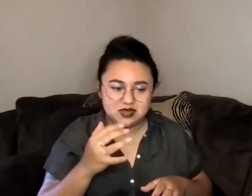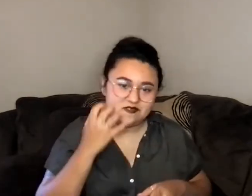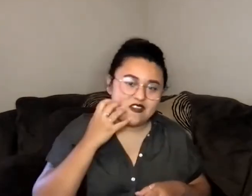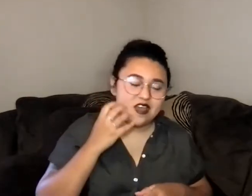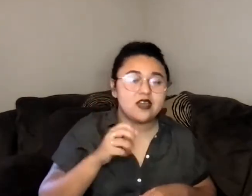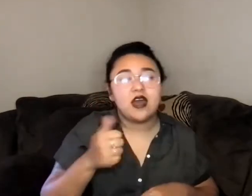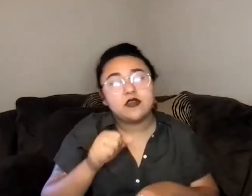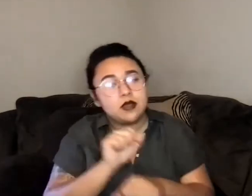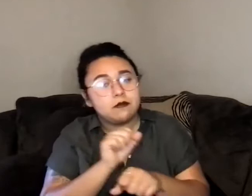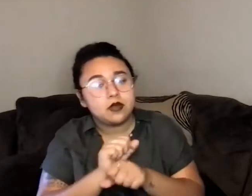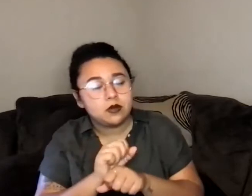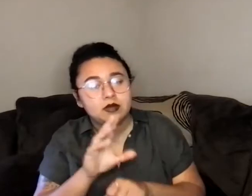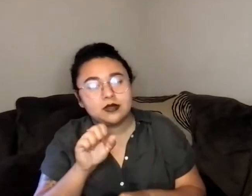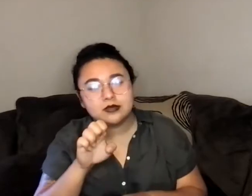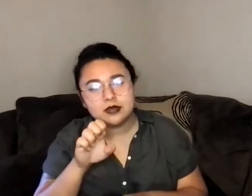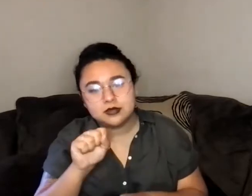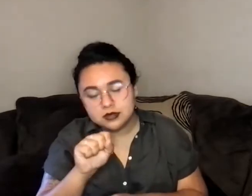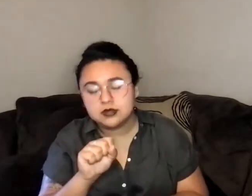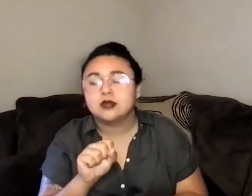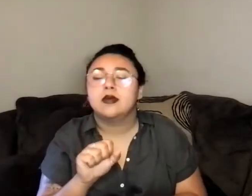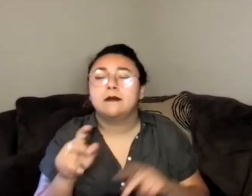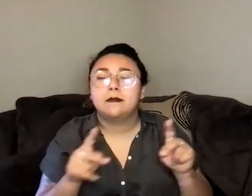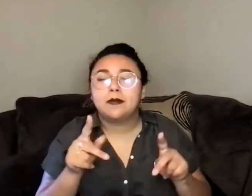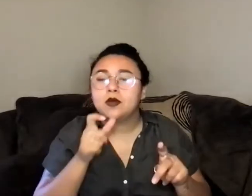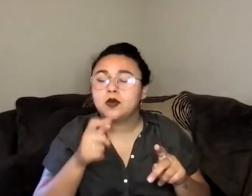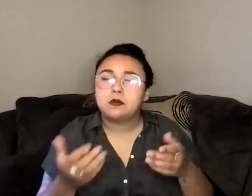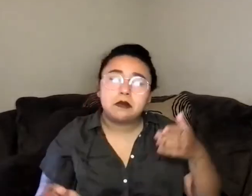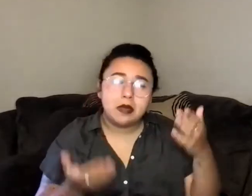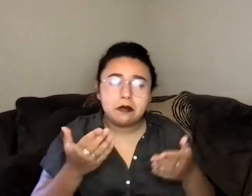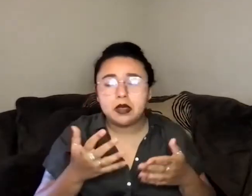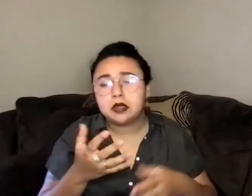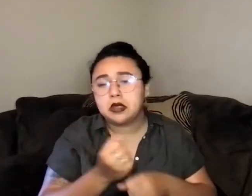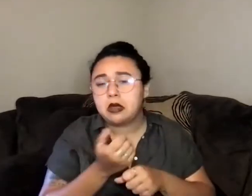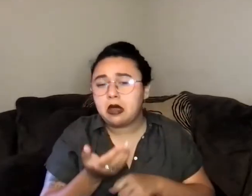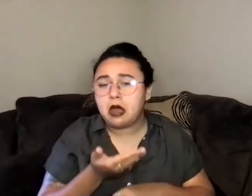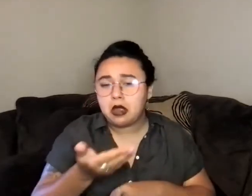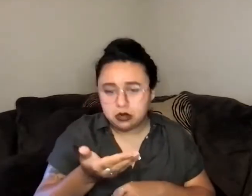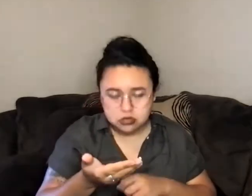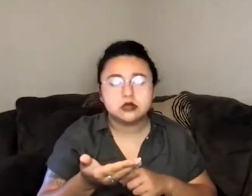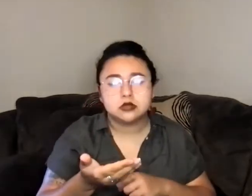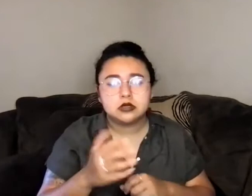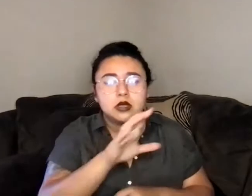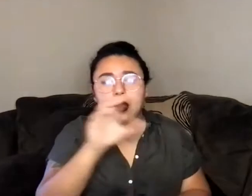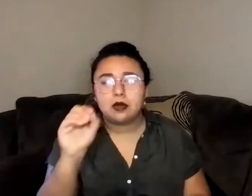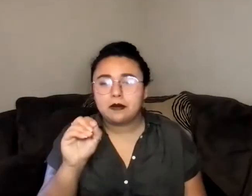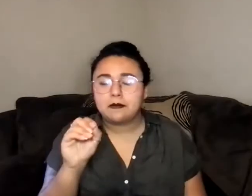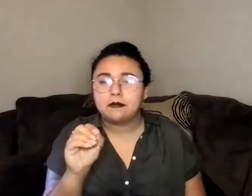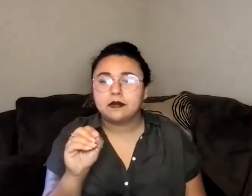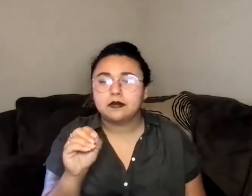where there's people that may get hired at a company, but pending